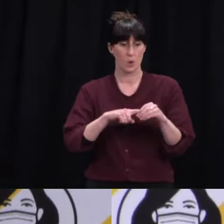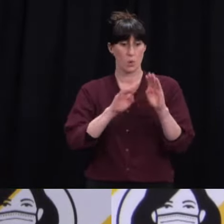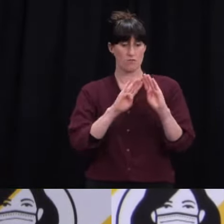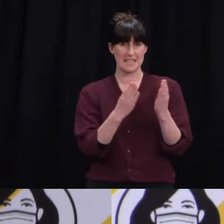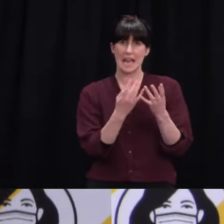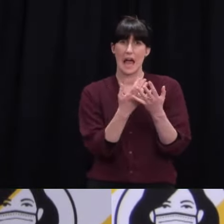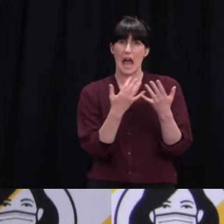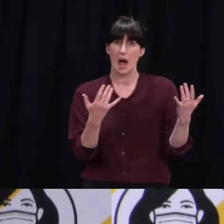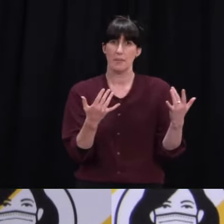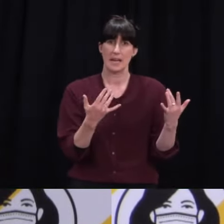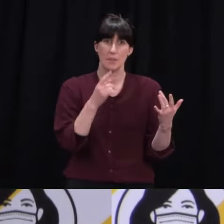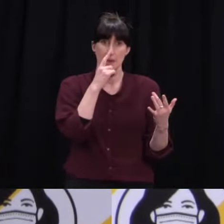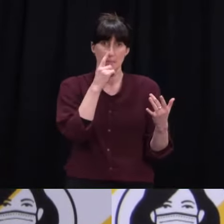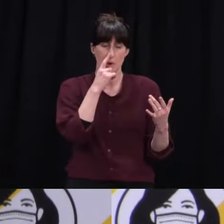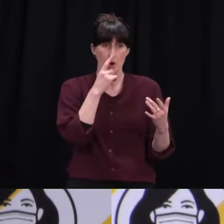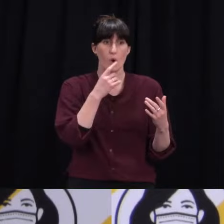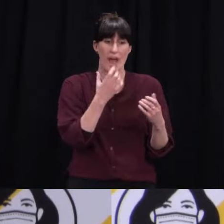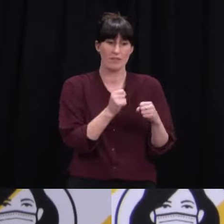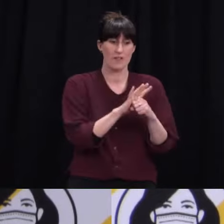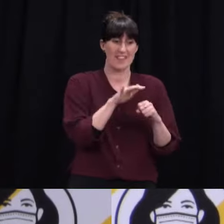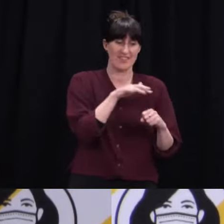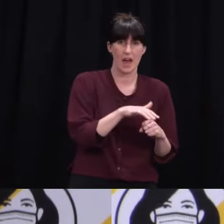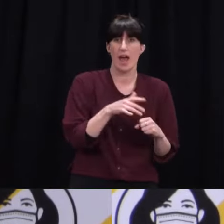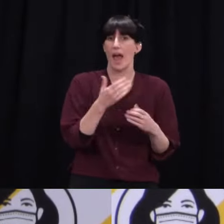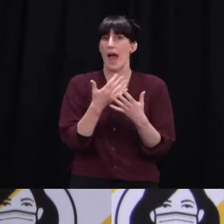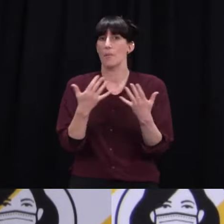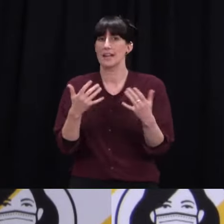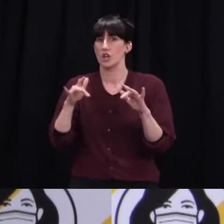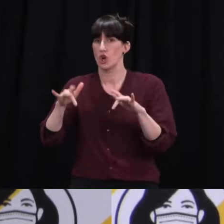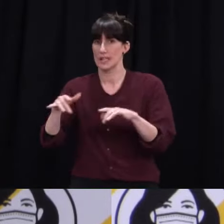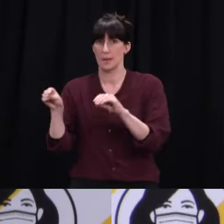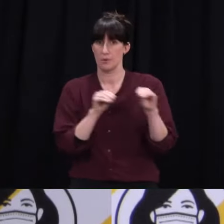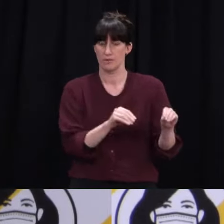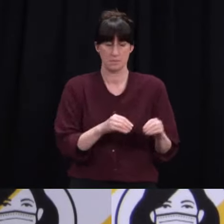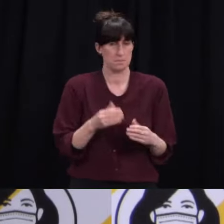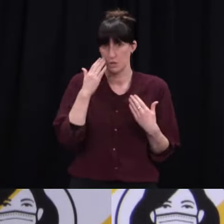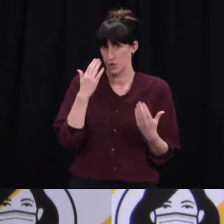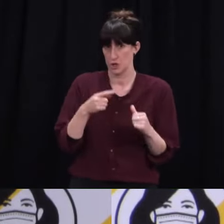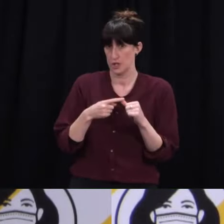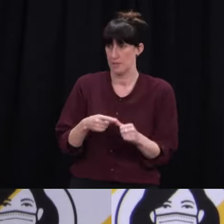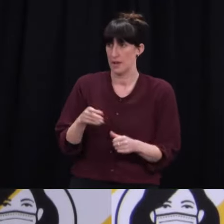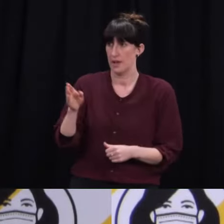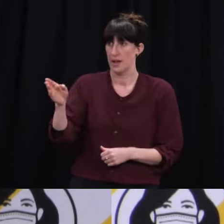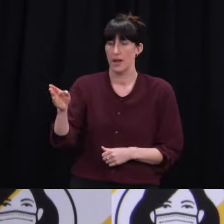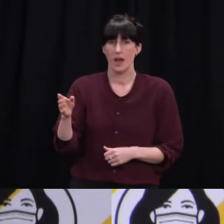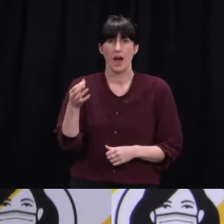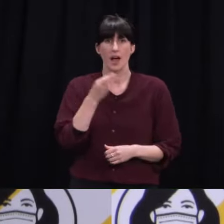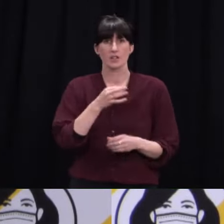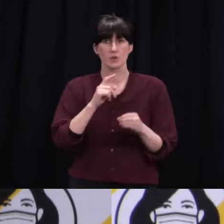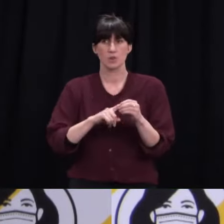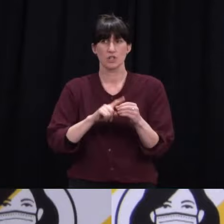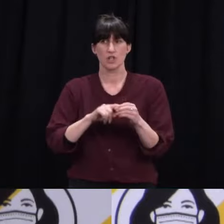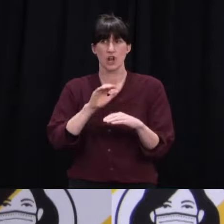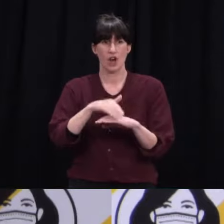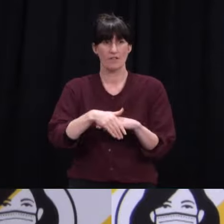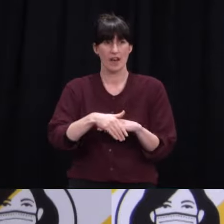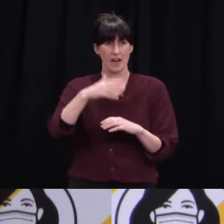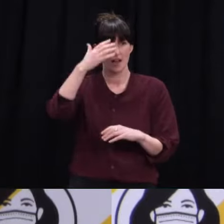for you. On Afghanistan, apparently you're the government spokesperson for the matter today. The US